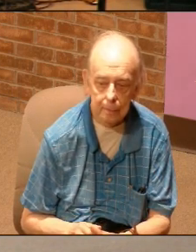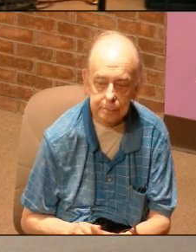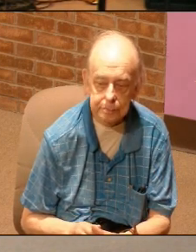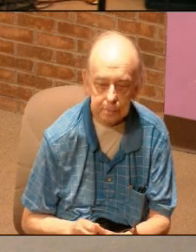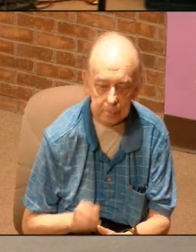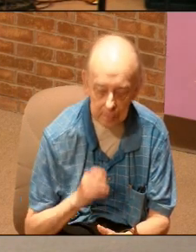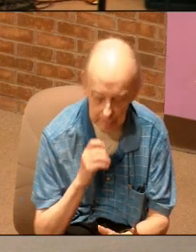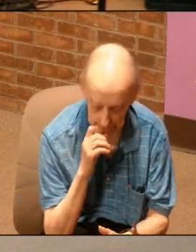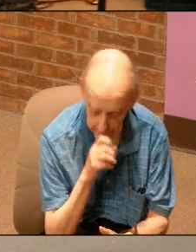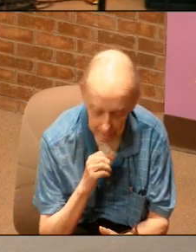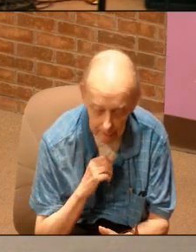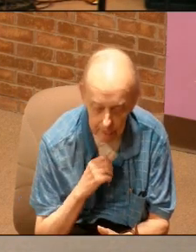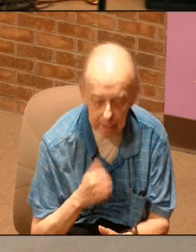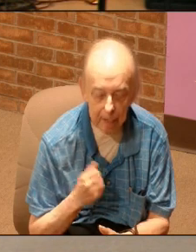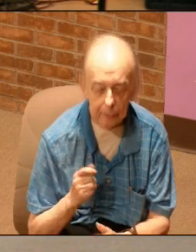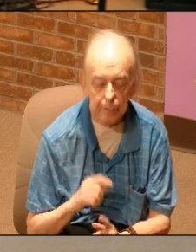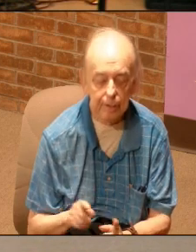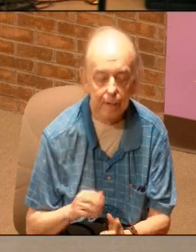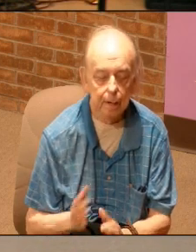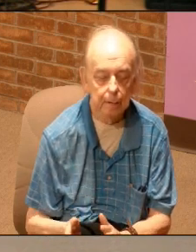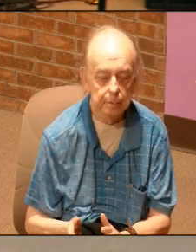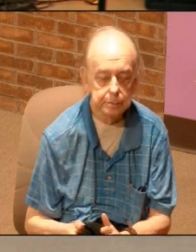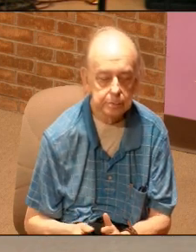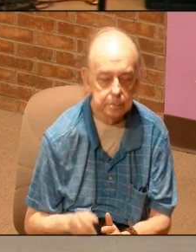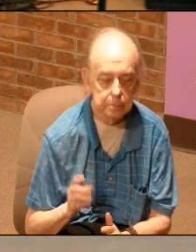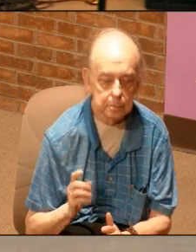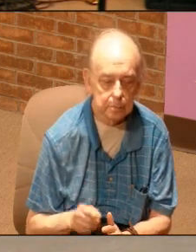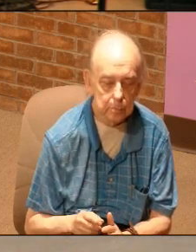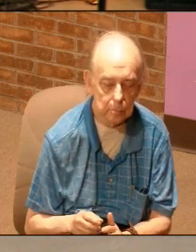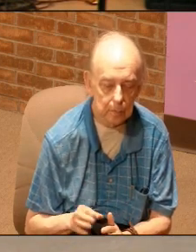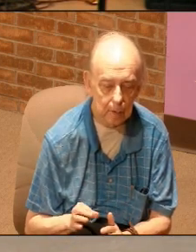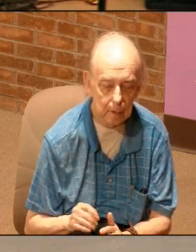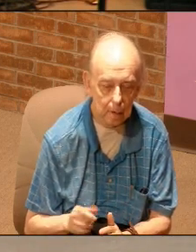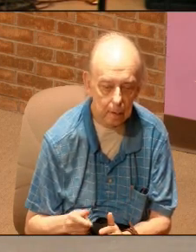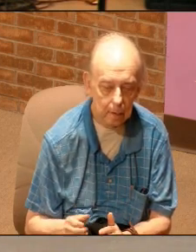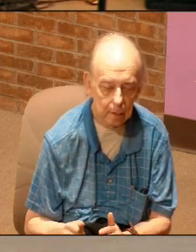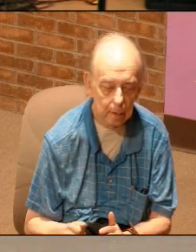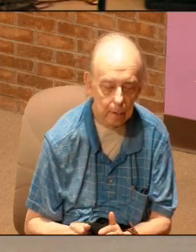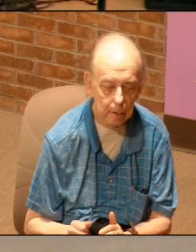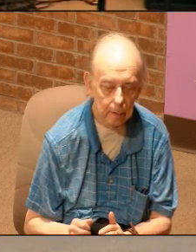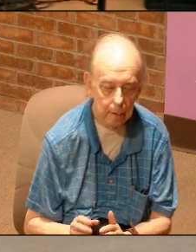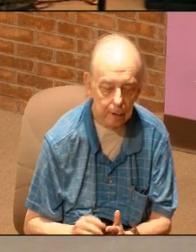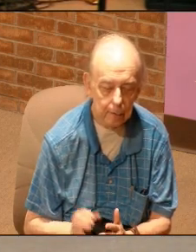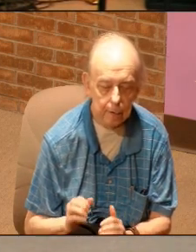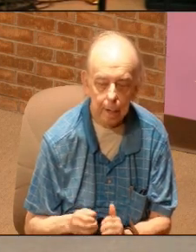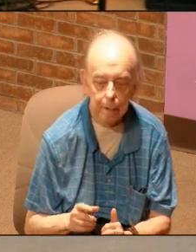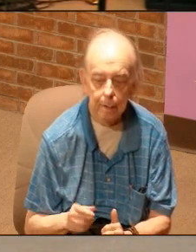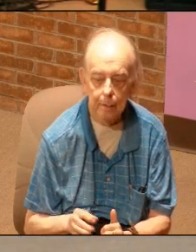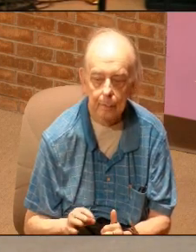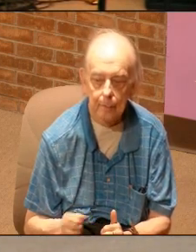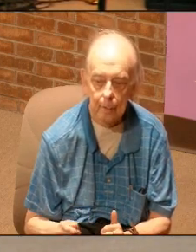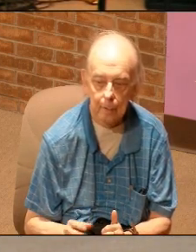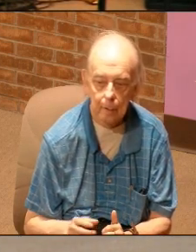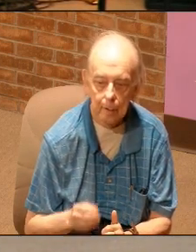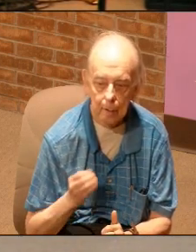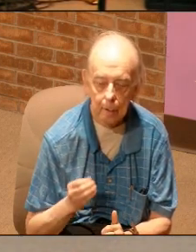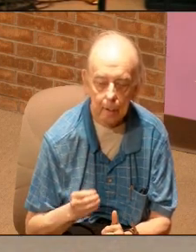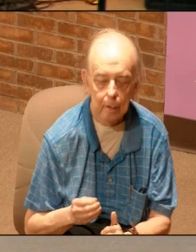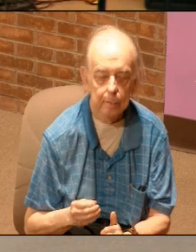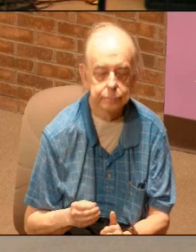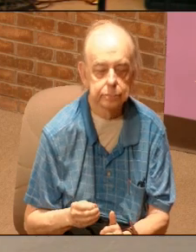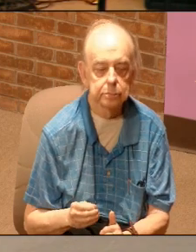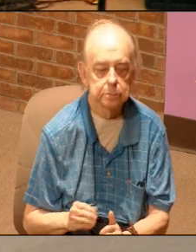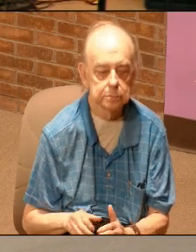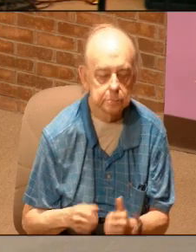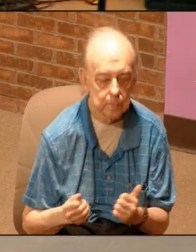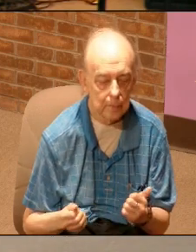say alive. I'm saying you don't eat the frog alive. You got to learn how to eat the frog. If you try to eat a frog alive, you